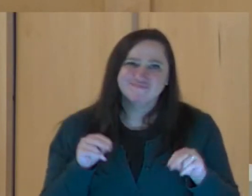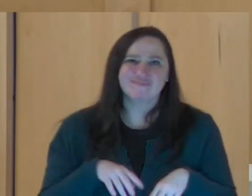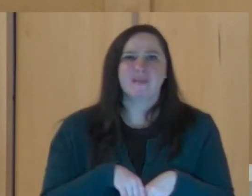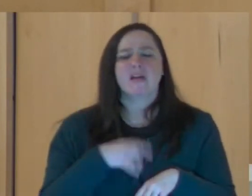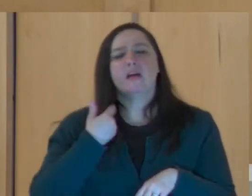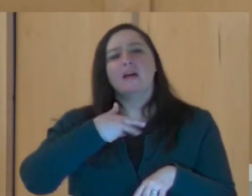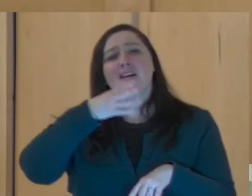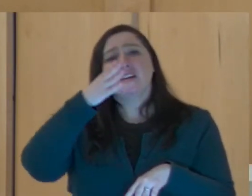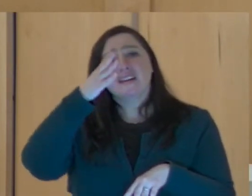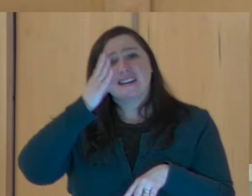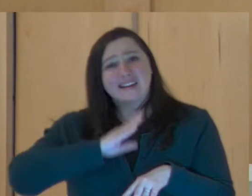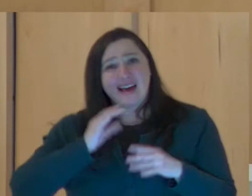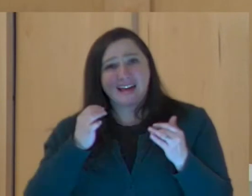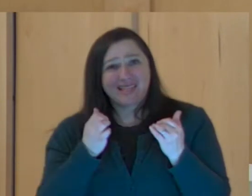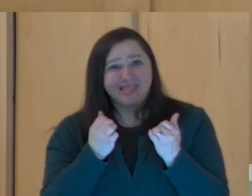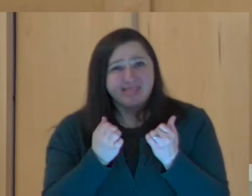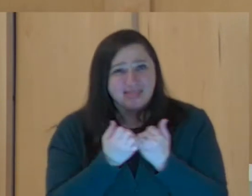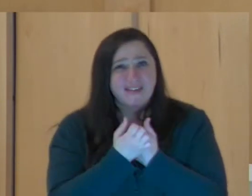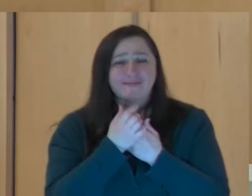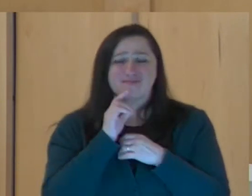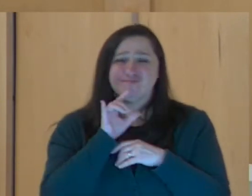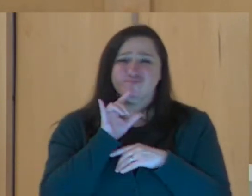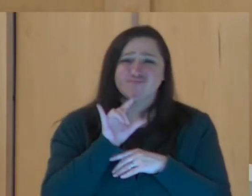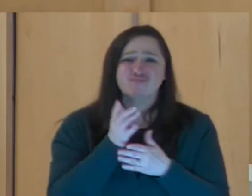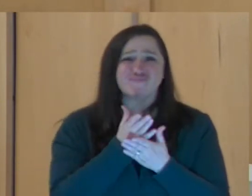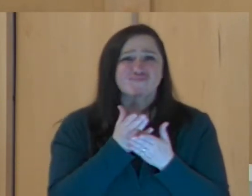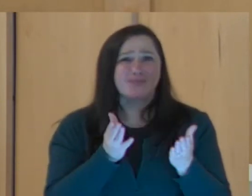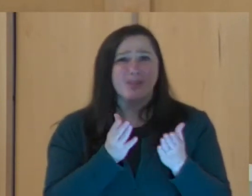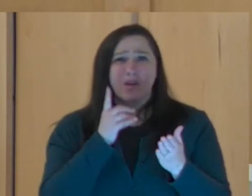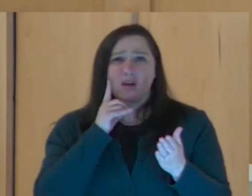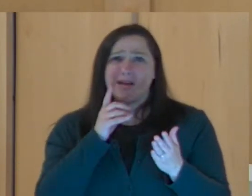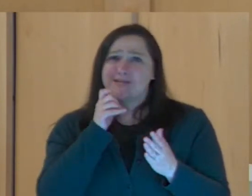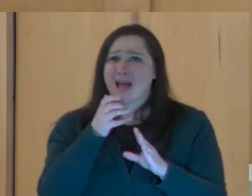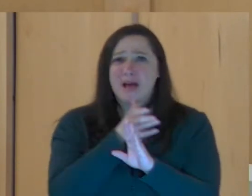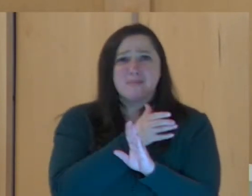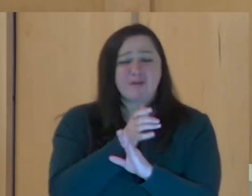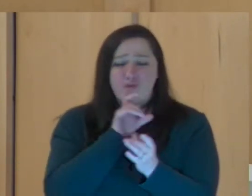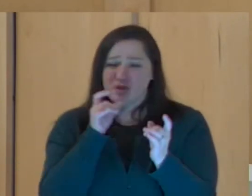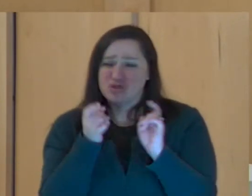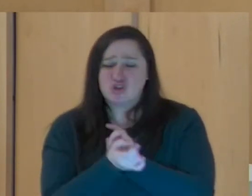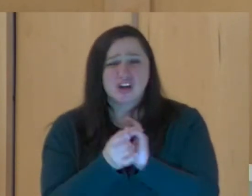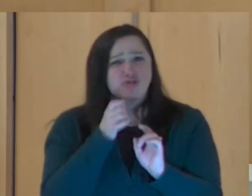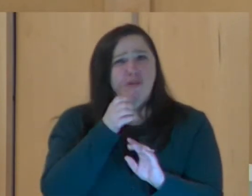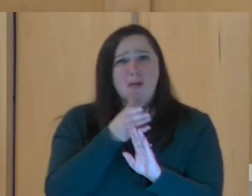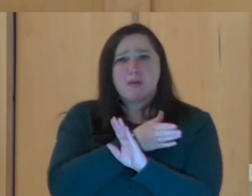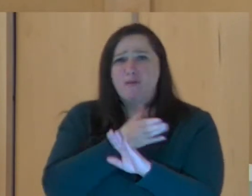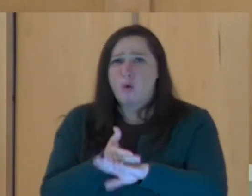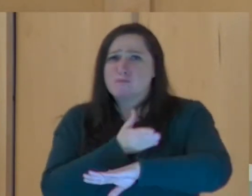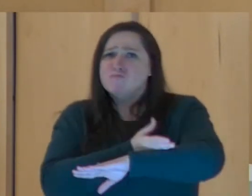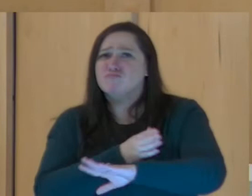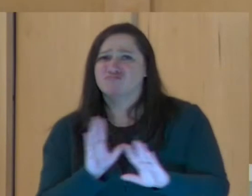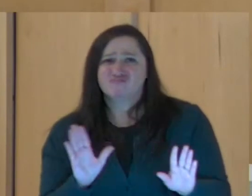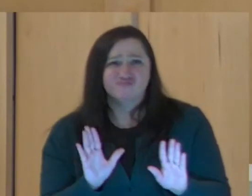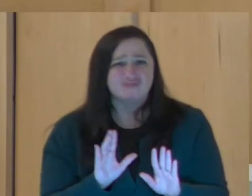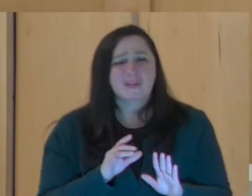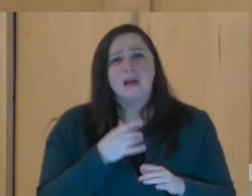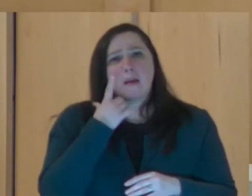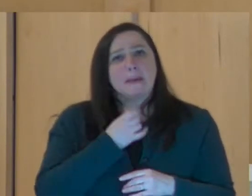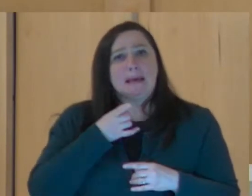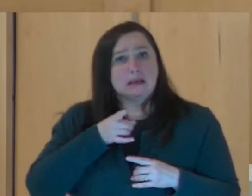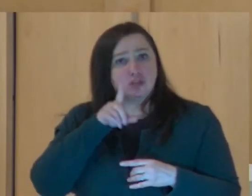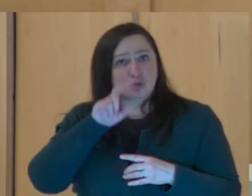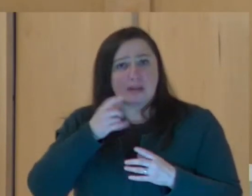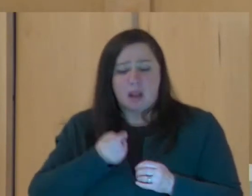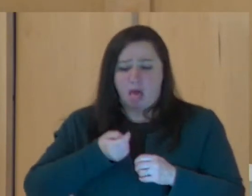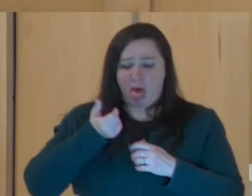God loves you for who you are, not before you've shaped up and changed. It's not that you've got to get